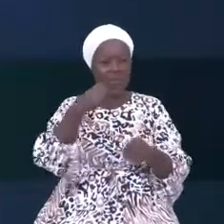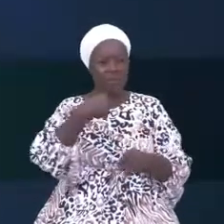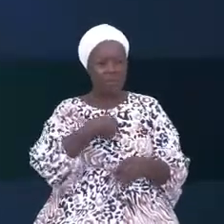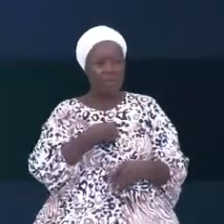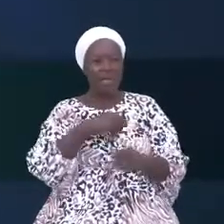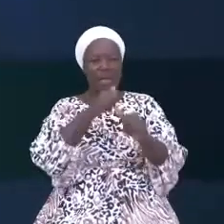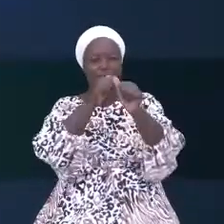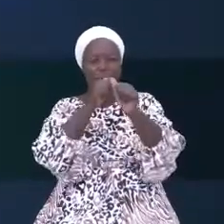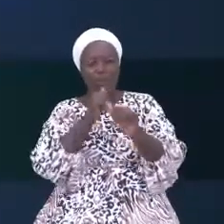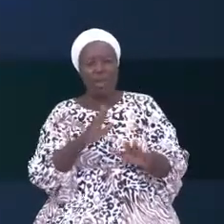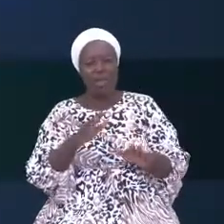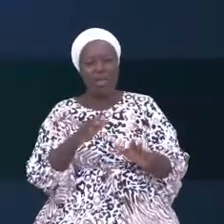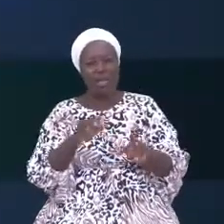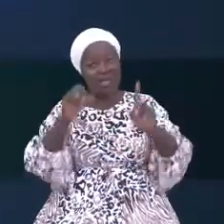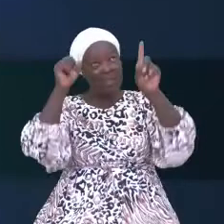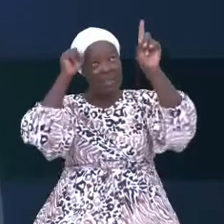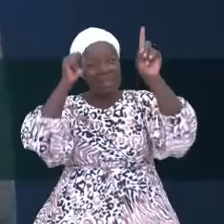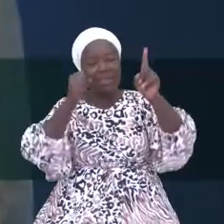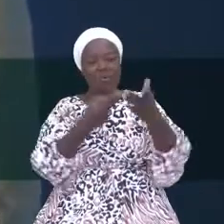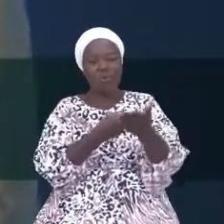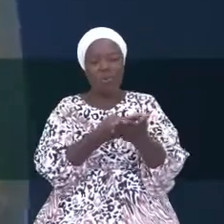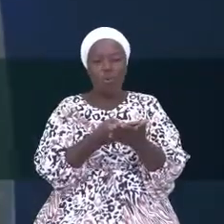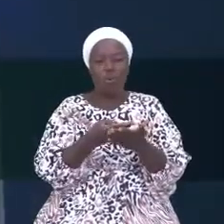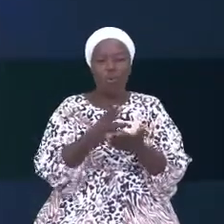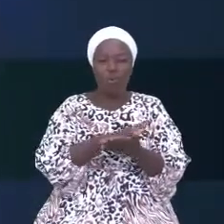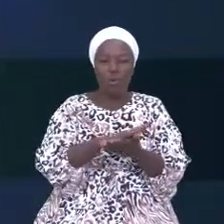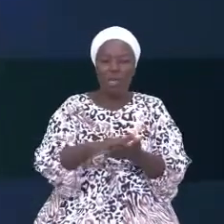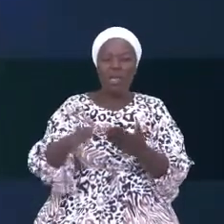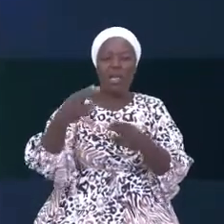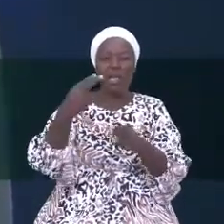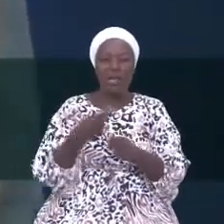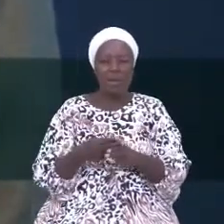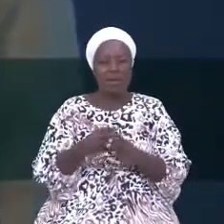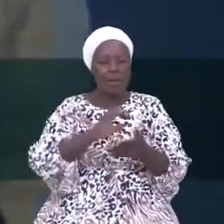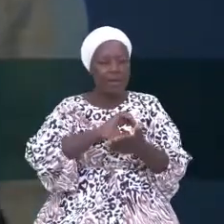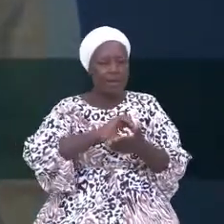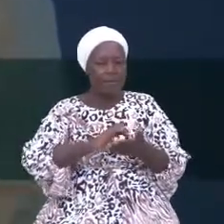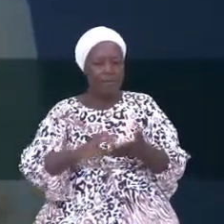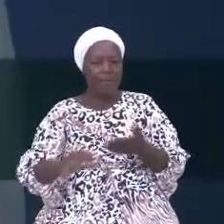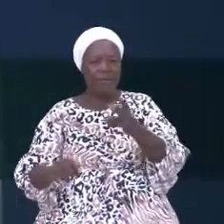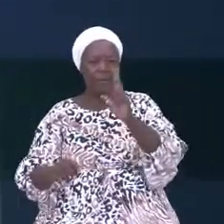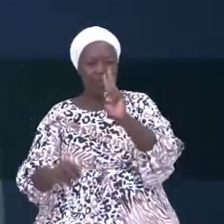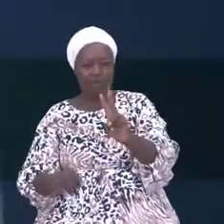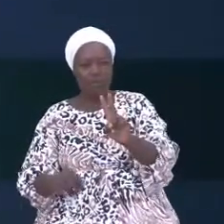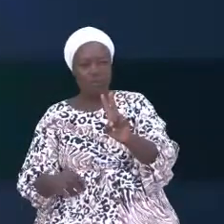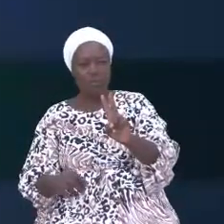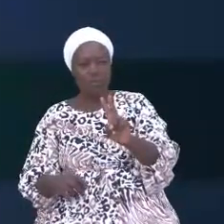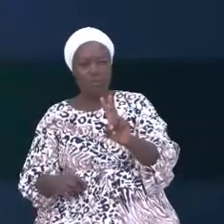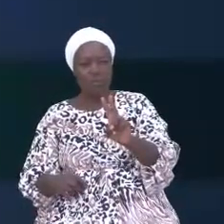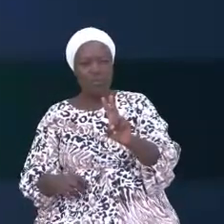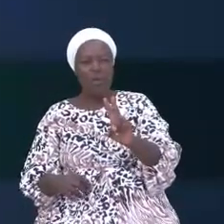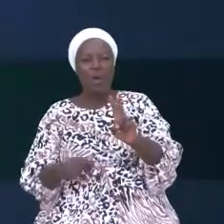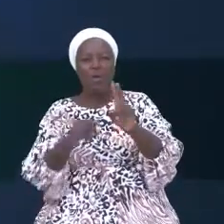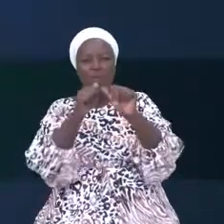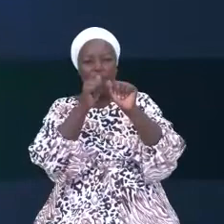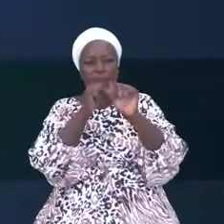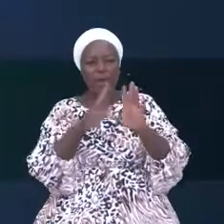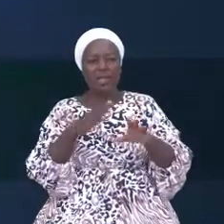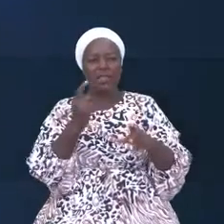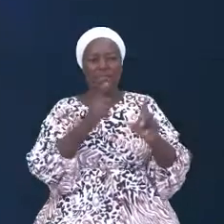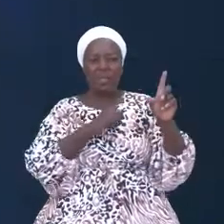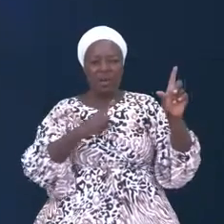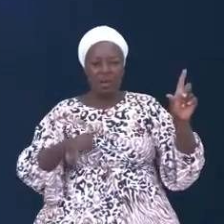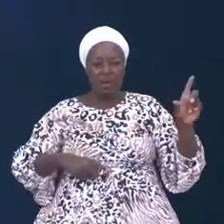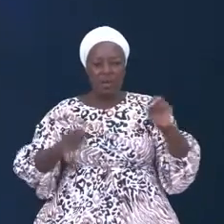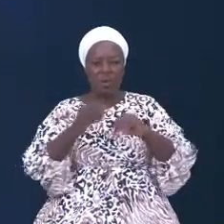Bless his holy name. Verse 2. Who bless the Lord, O